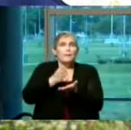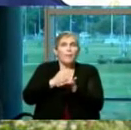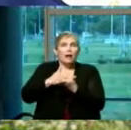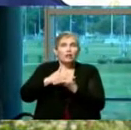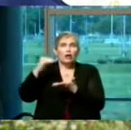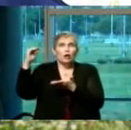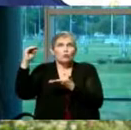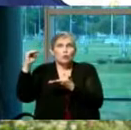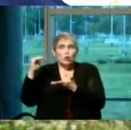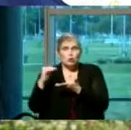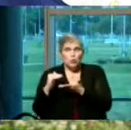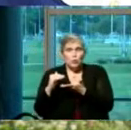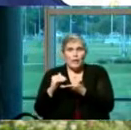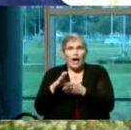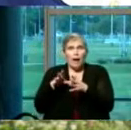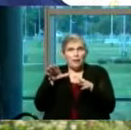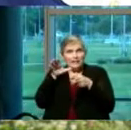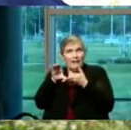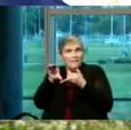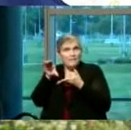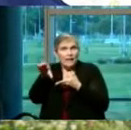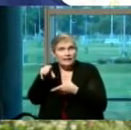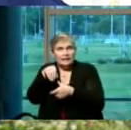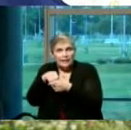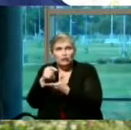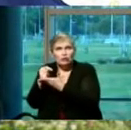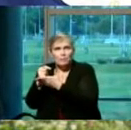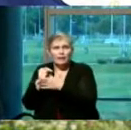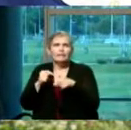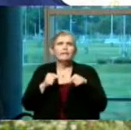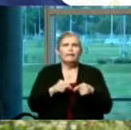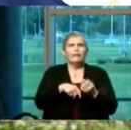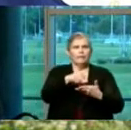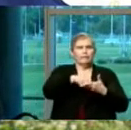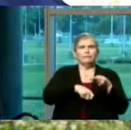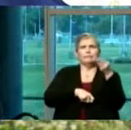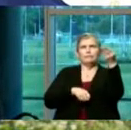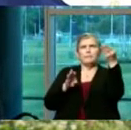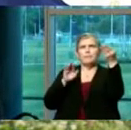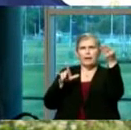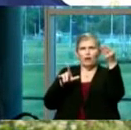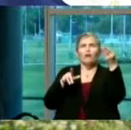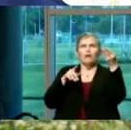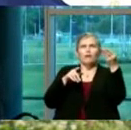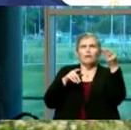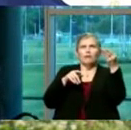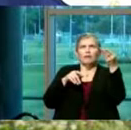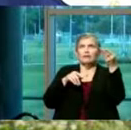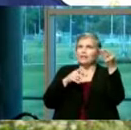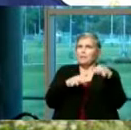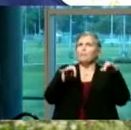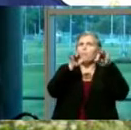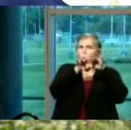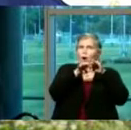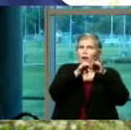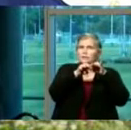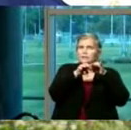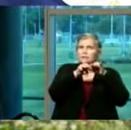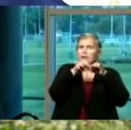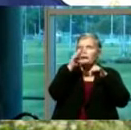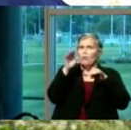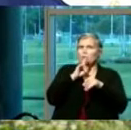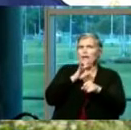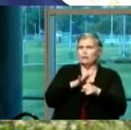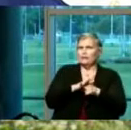in treatment, the resources called for under the infrastructure bill and the reconciliation bill are absolutely essential and will